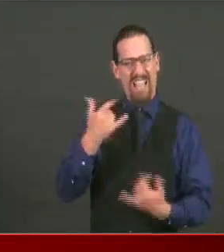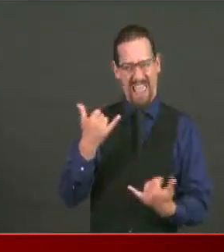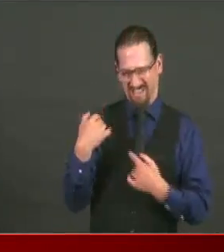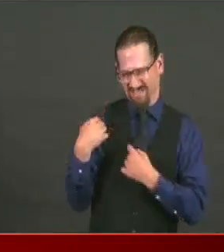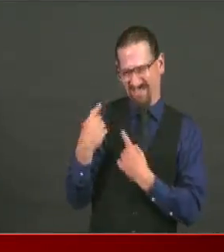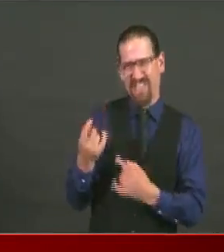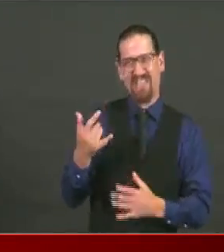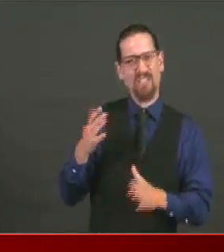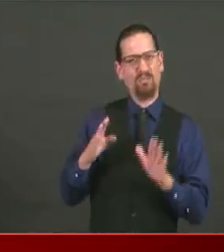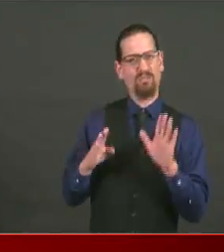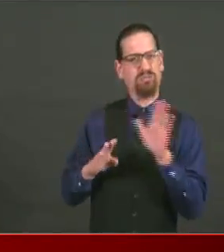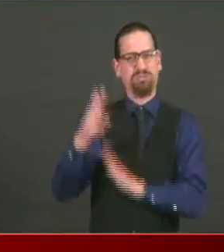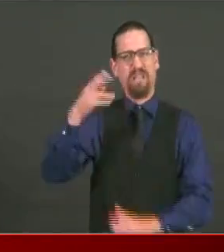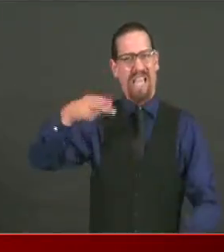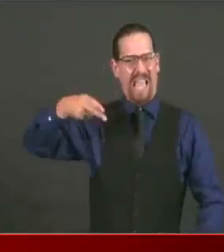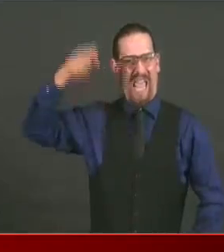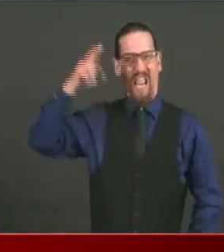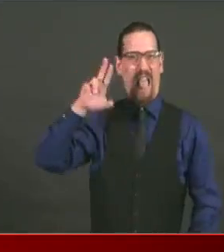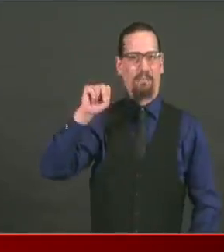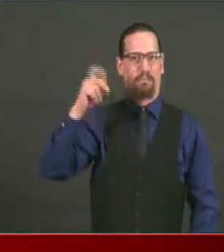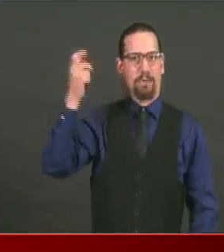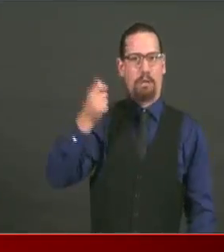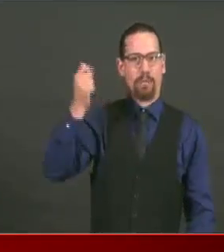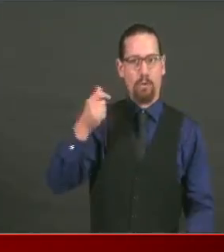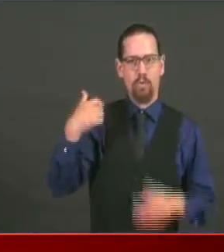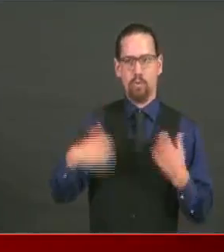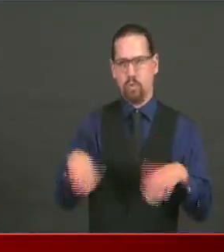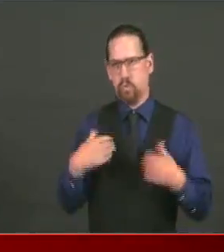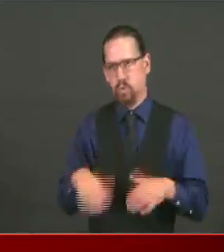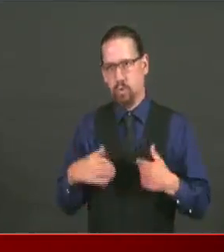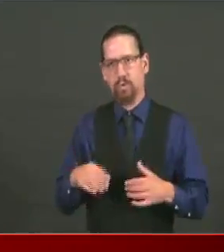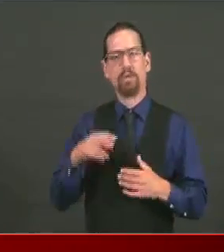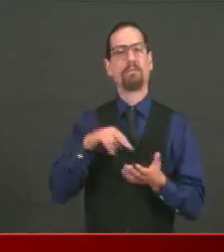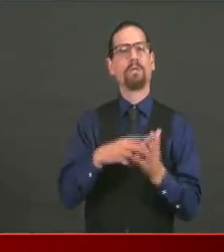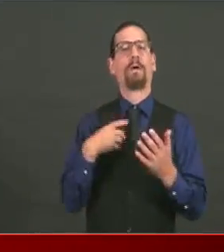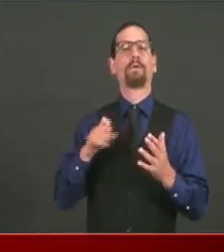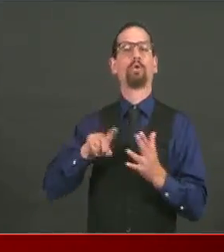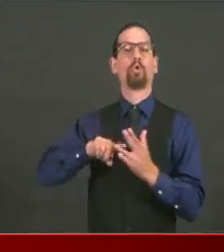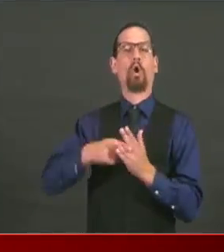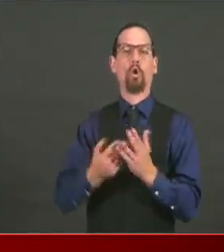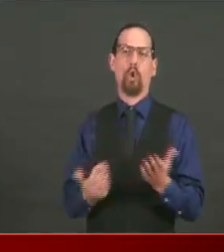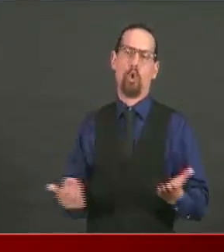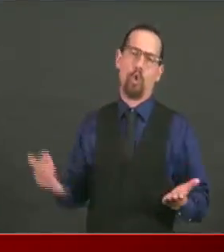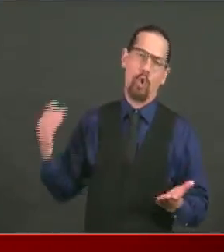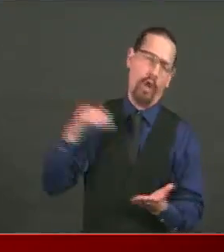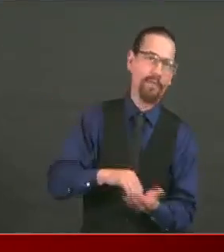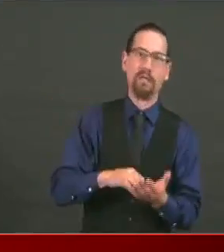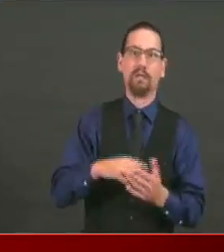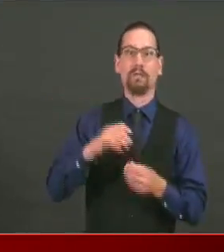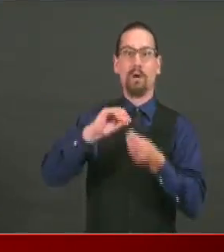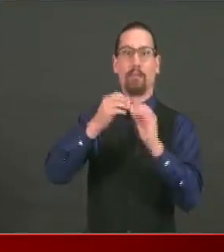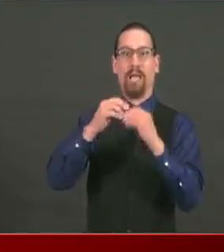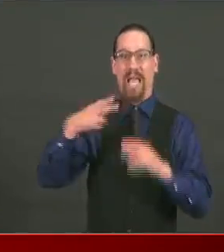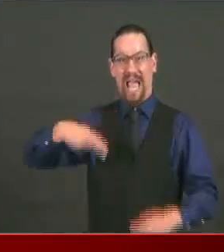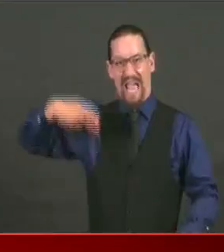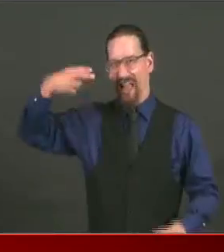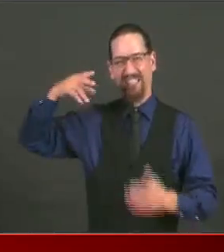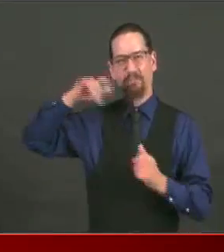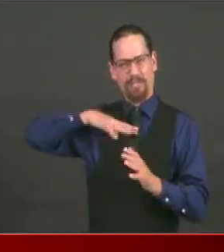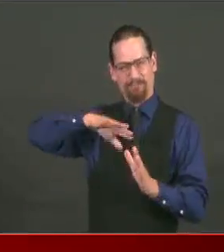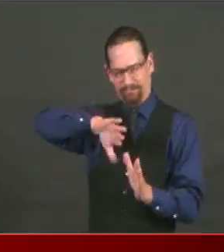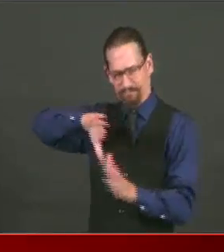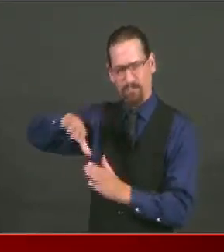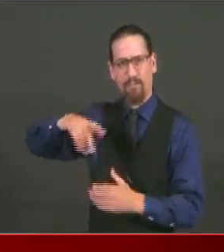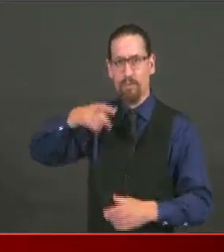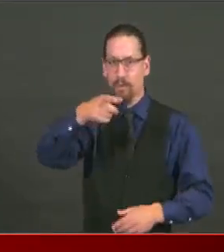economy. And now we're going to do it again. I want you to know I am confident we will do it again. If you're out of work, I want you to hear me. We're